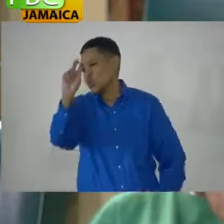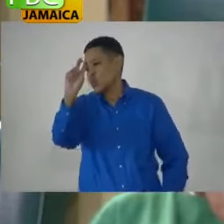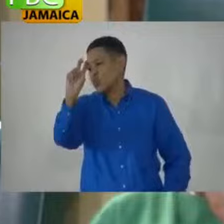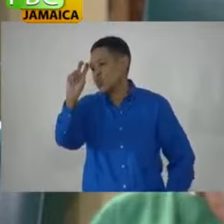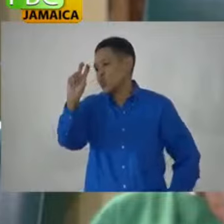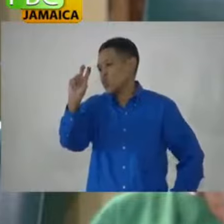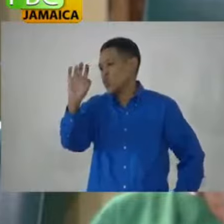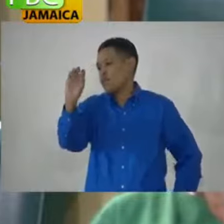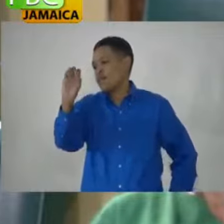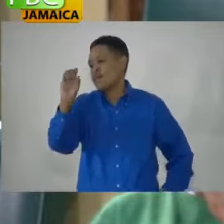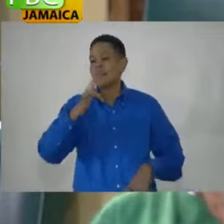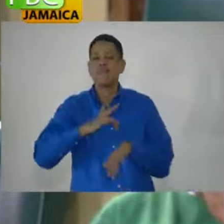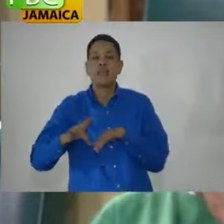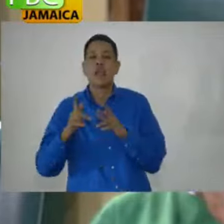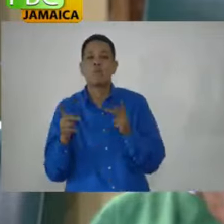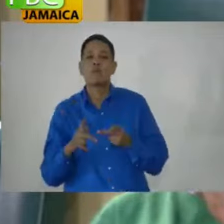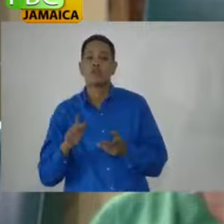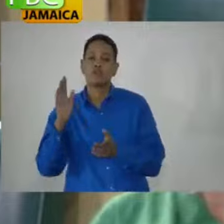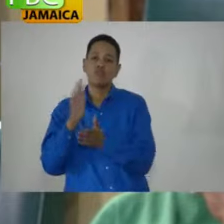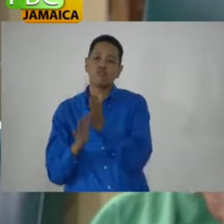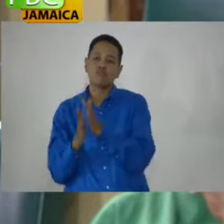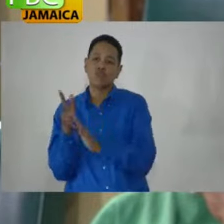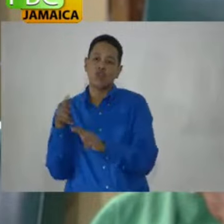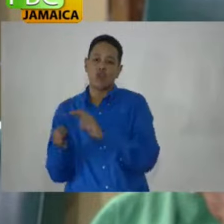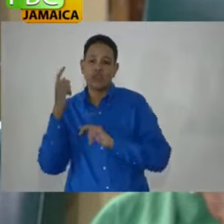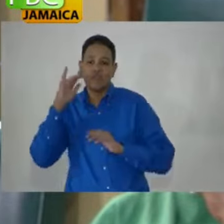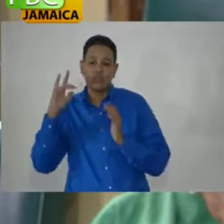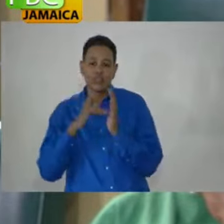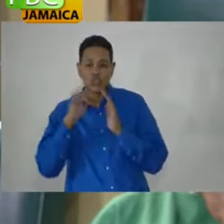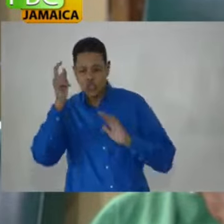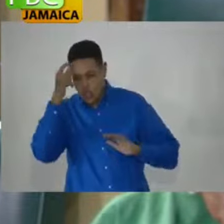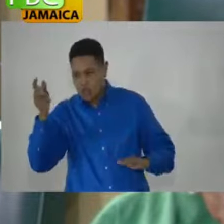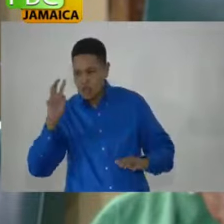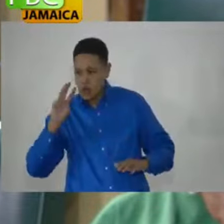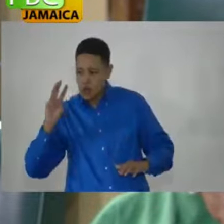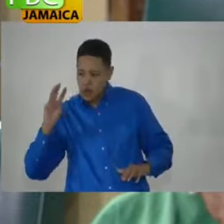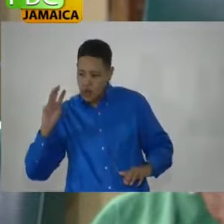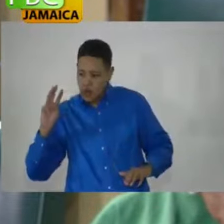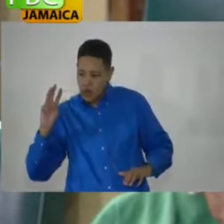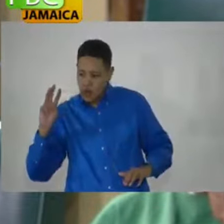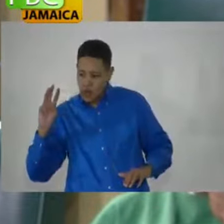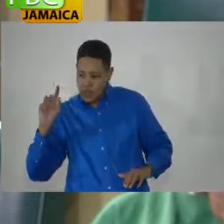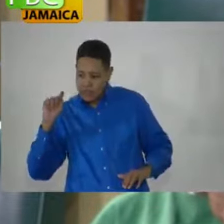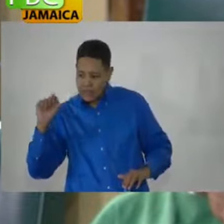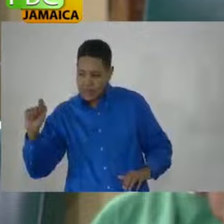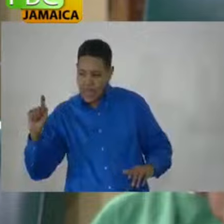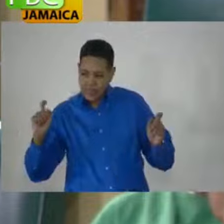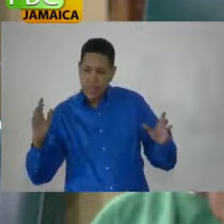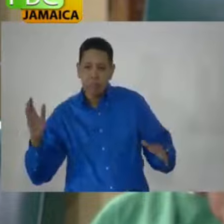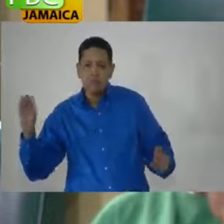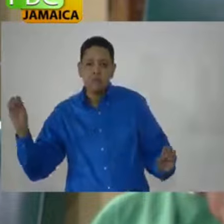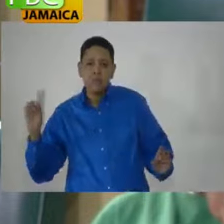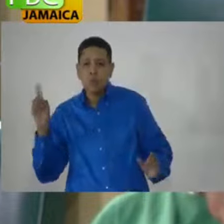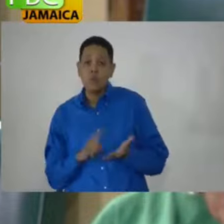1,250 vacant posts from the central government vestige of the Tax